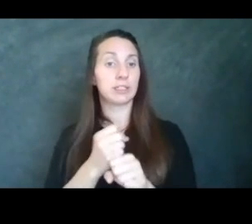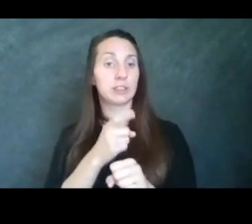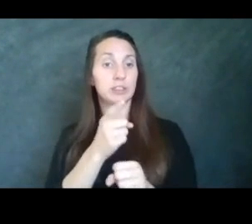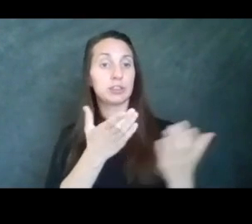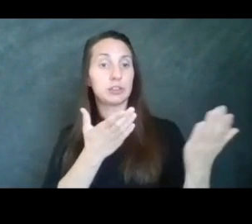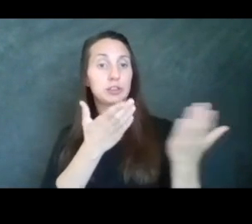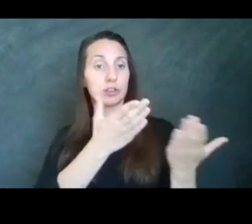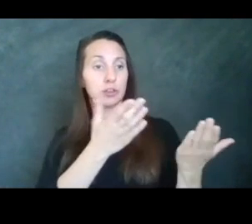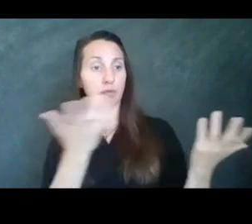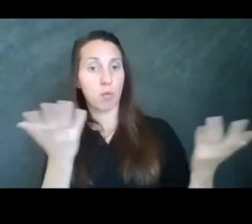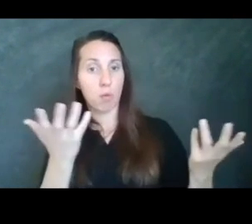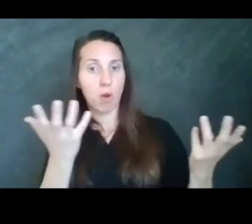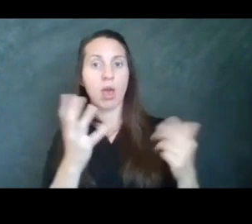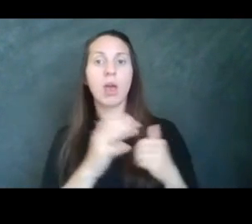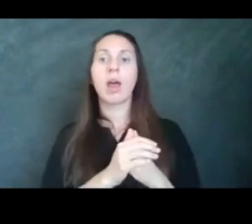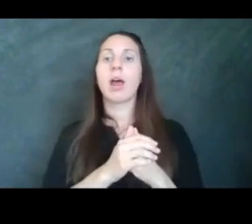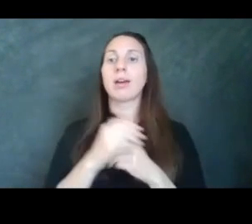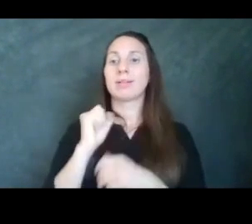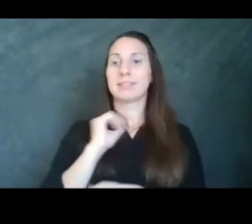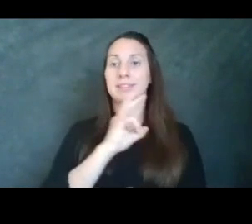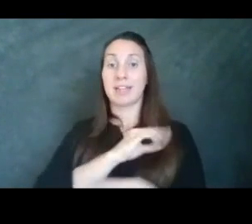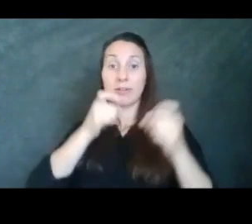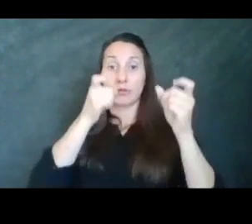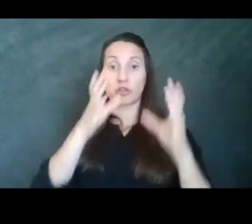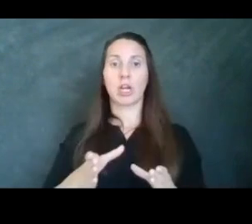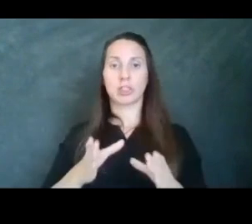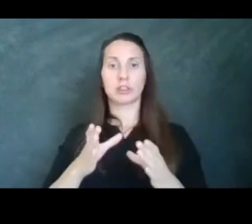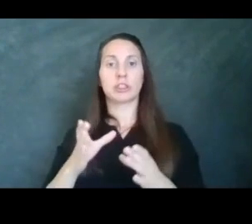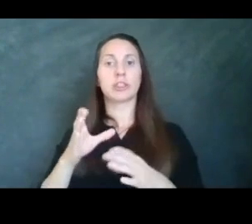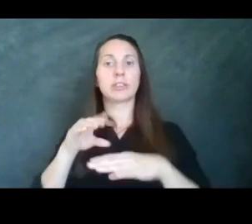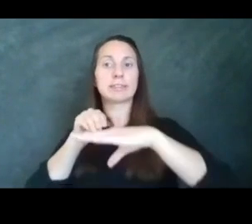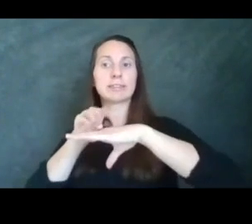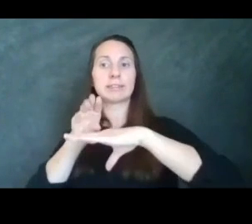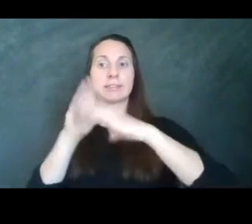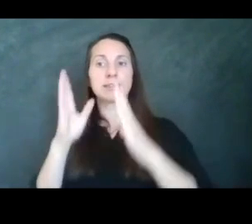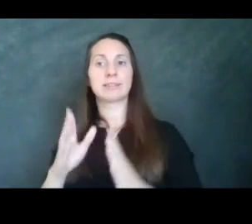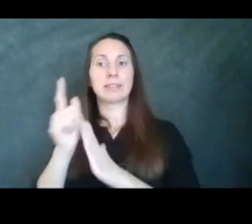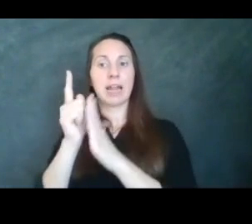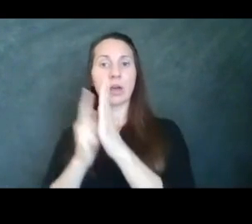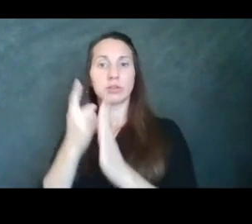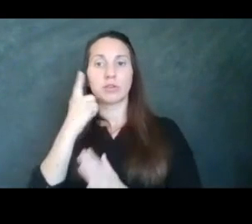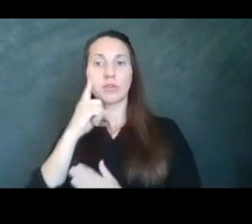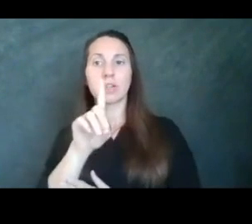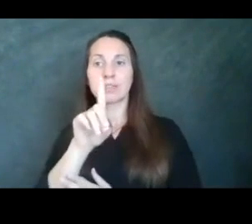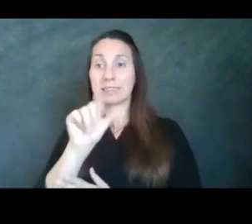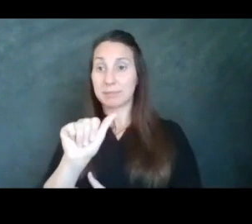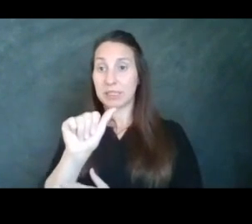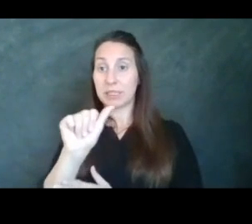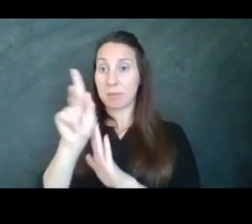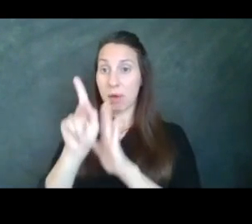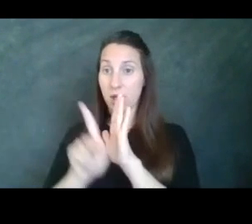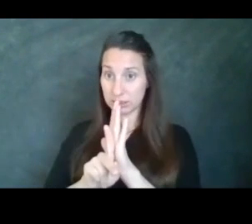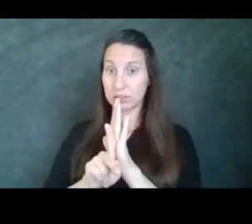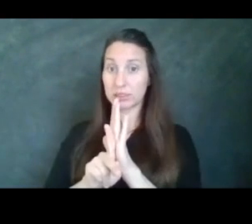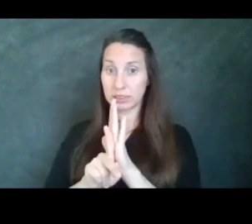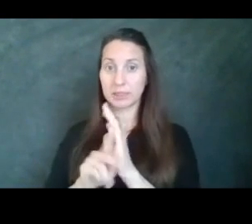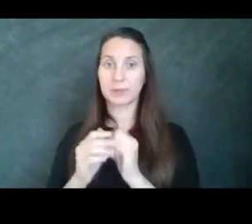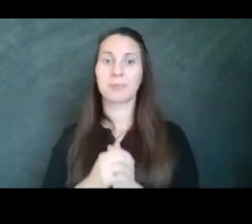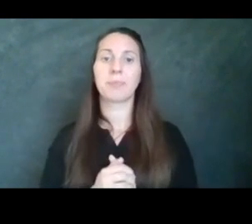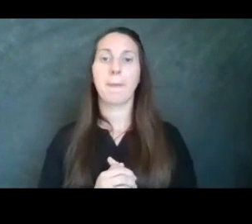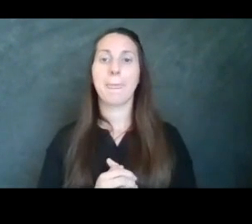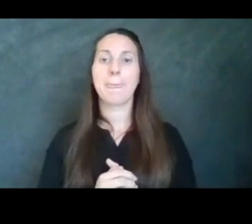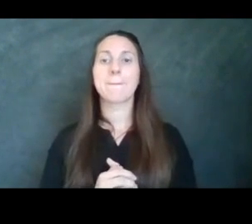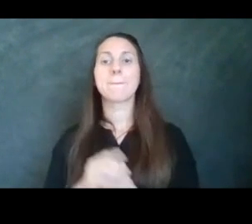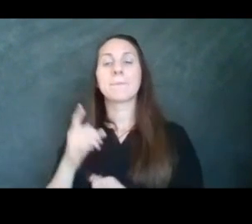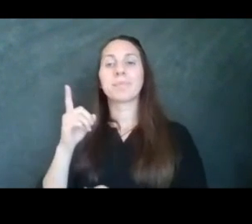the staff director and chief counsel for the Senate Subcommittee on Disability Policy, chaired by Senator Tom Harkin. Bobby